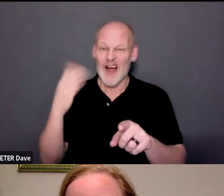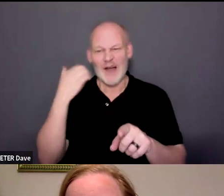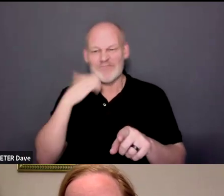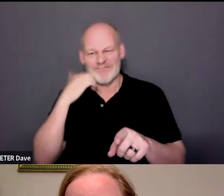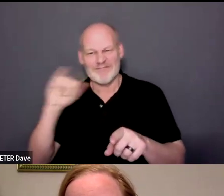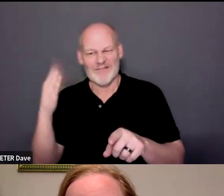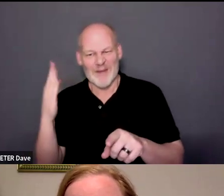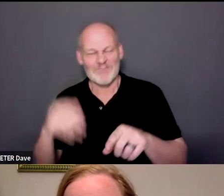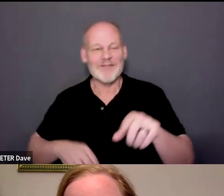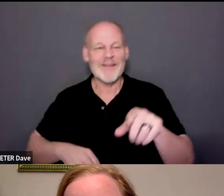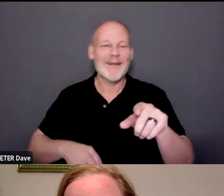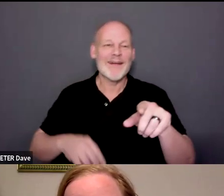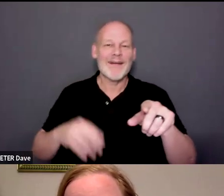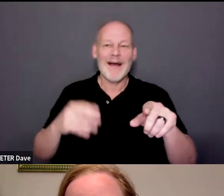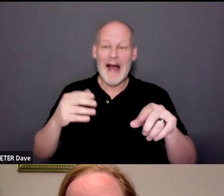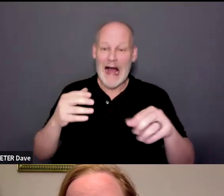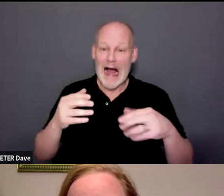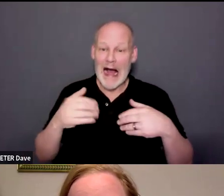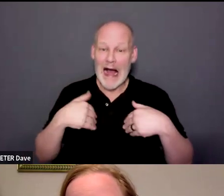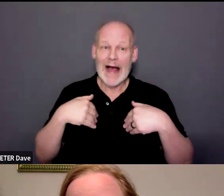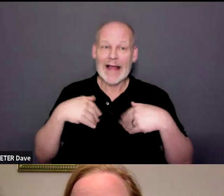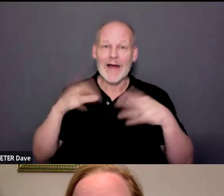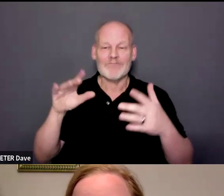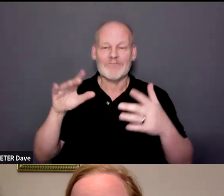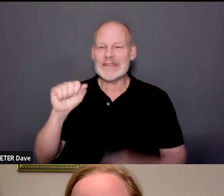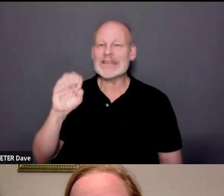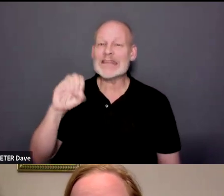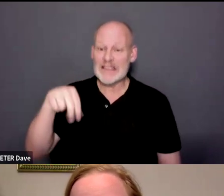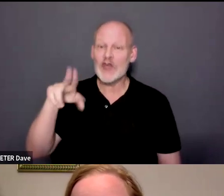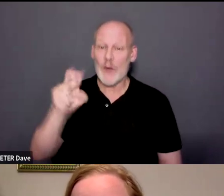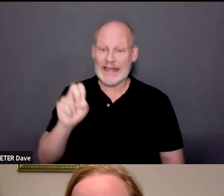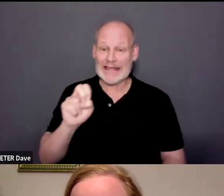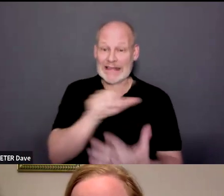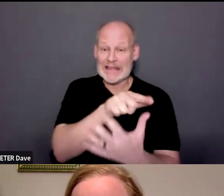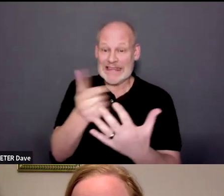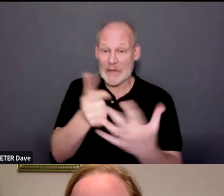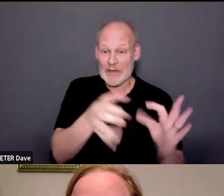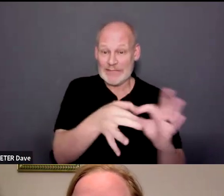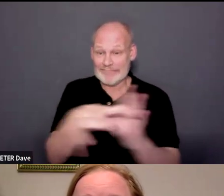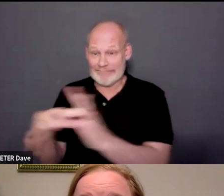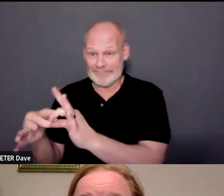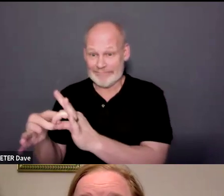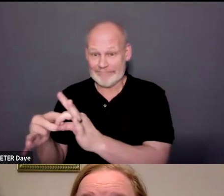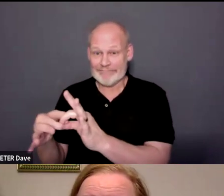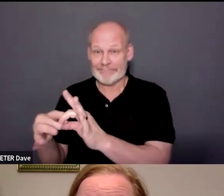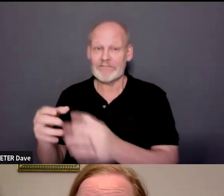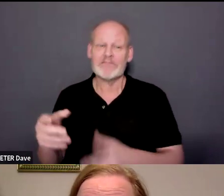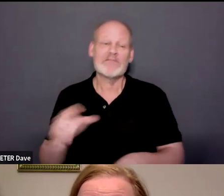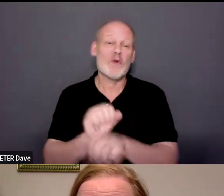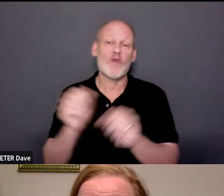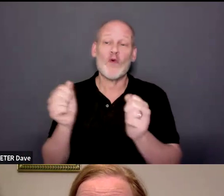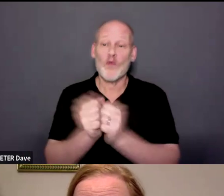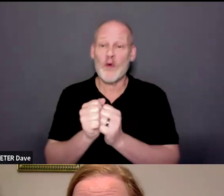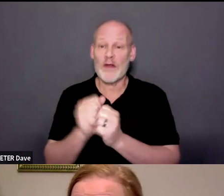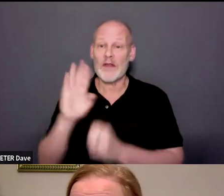is sequencing for bacteria that make people sick. And so recently